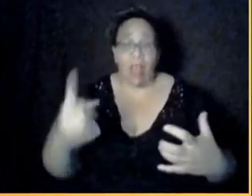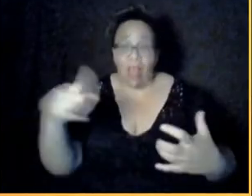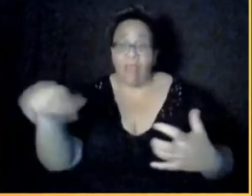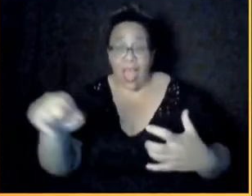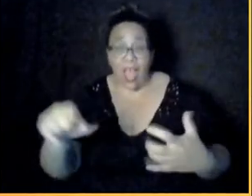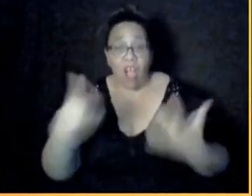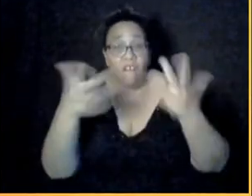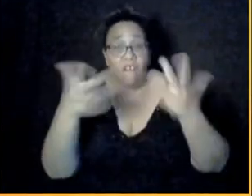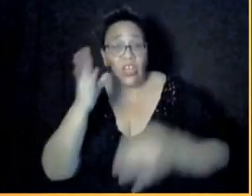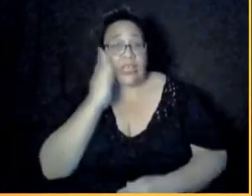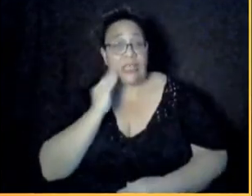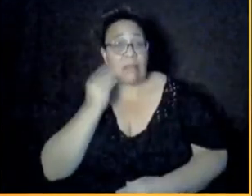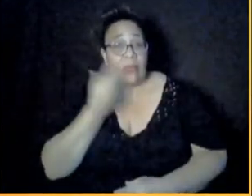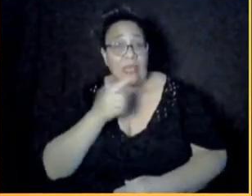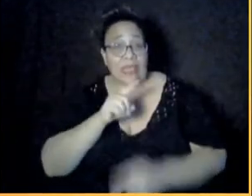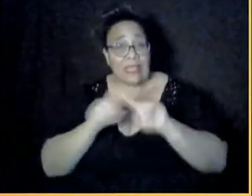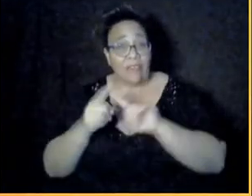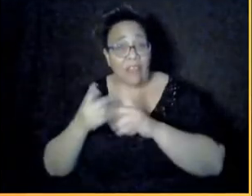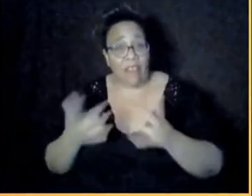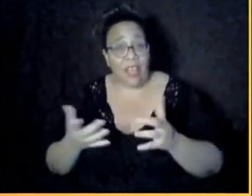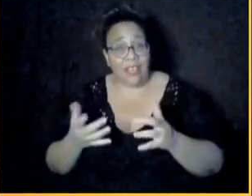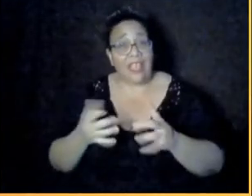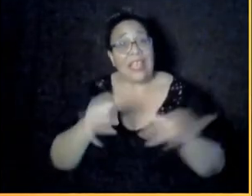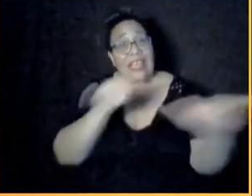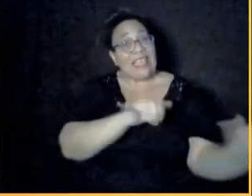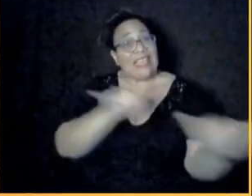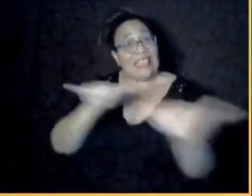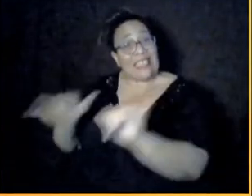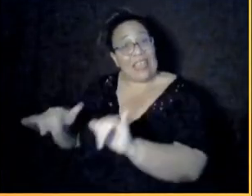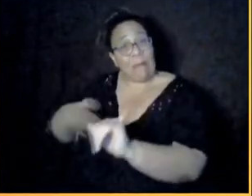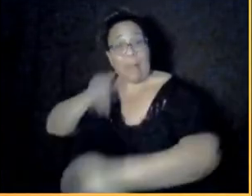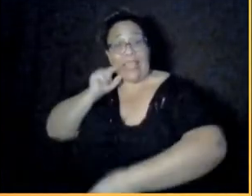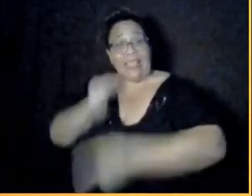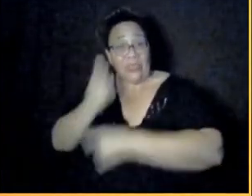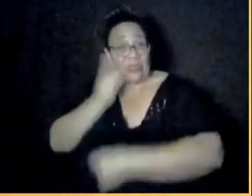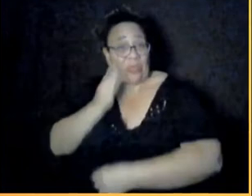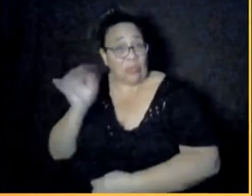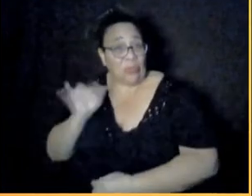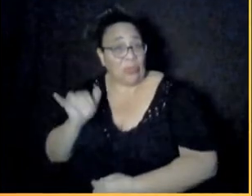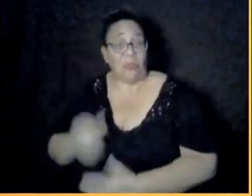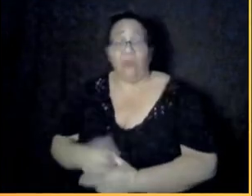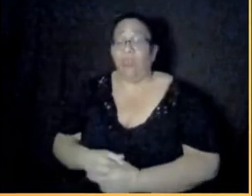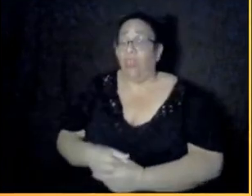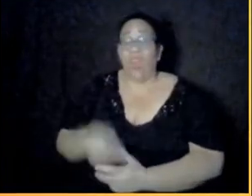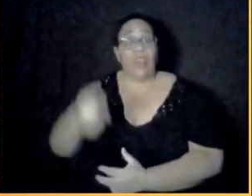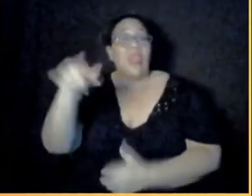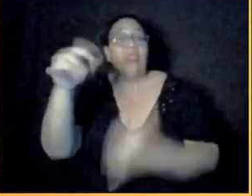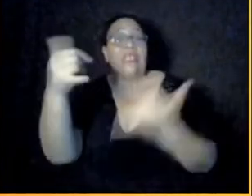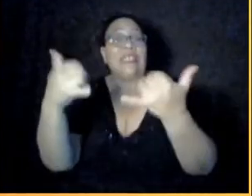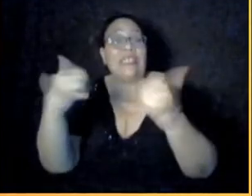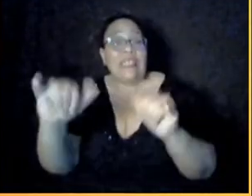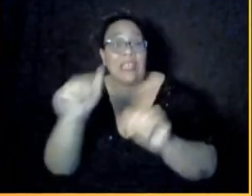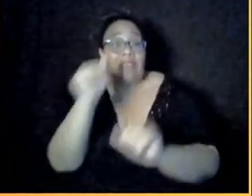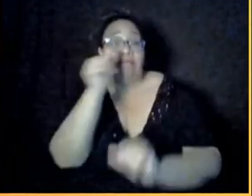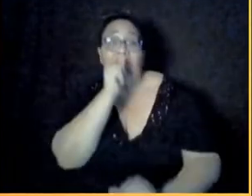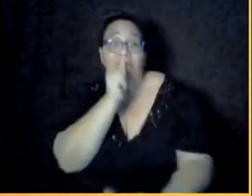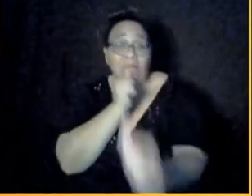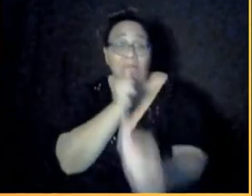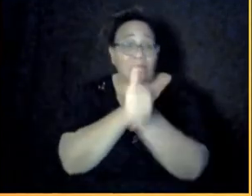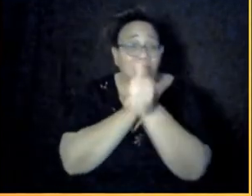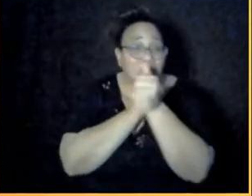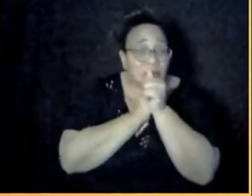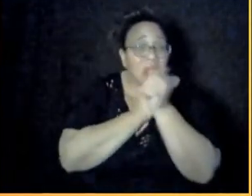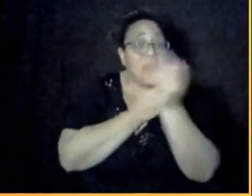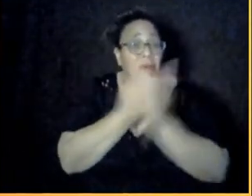certain the same things that my sister went through. Like, you know, they still going through it, or they've been through it. And, you